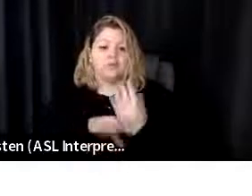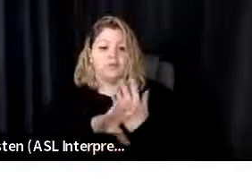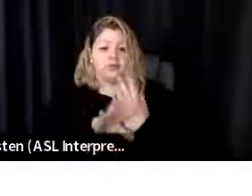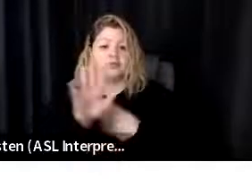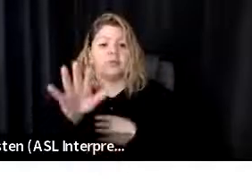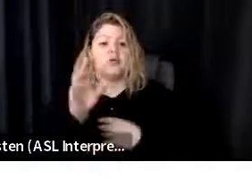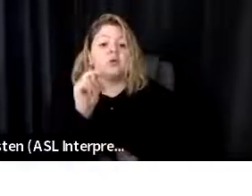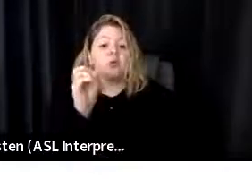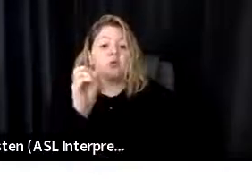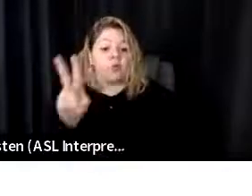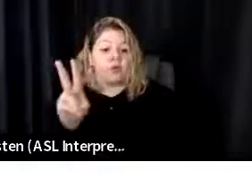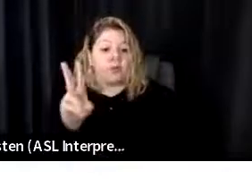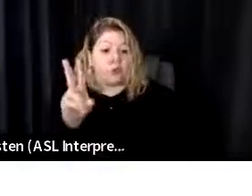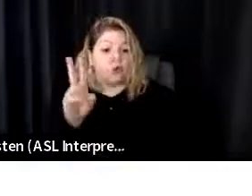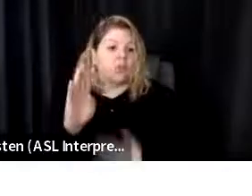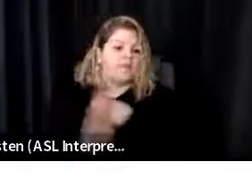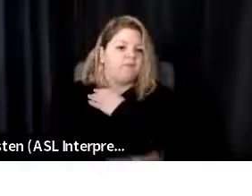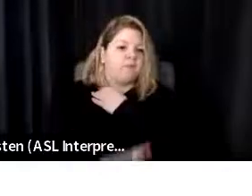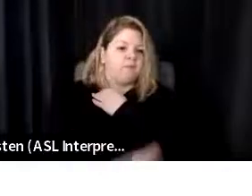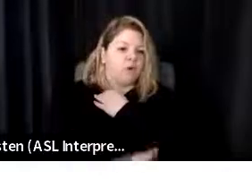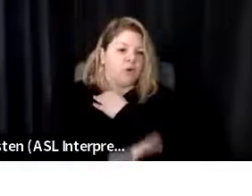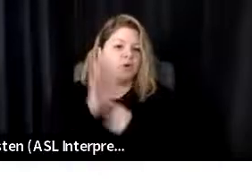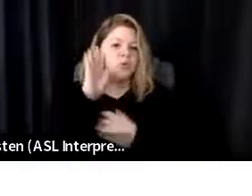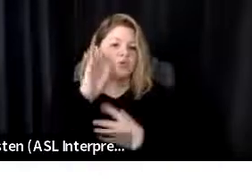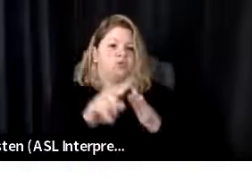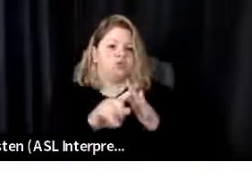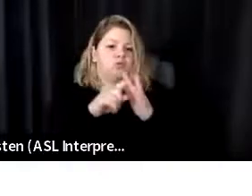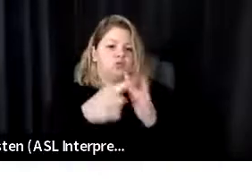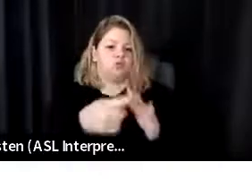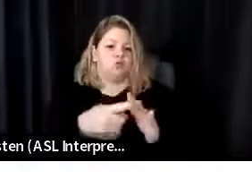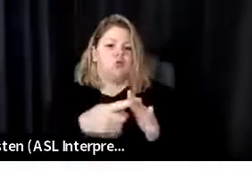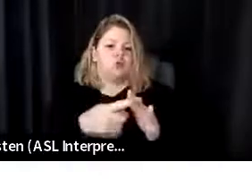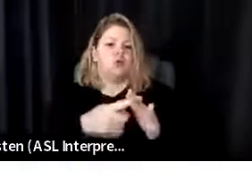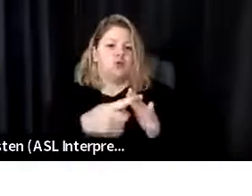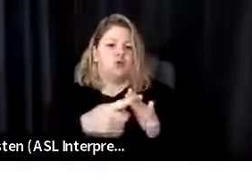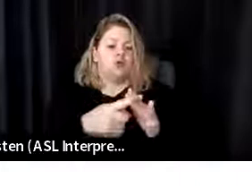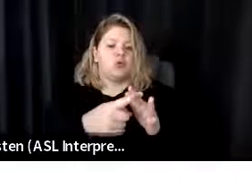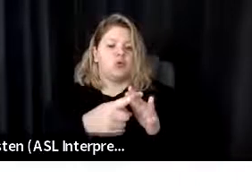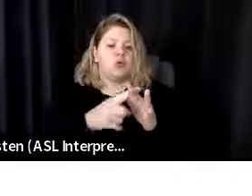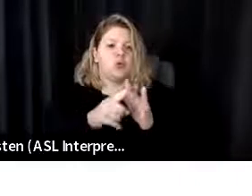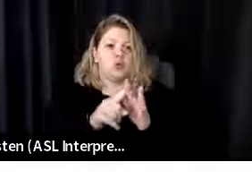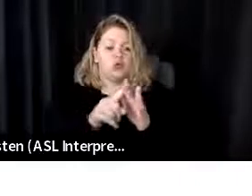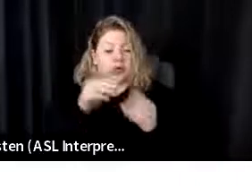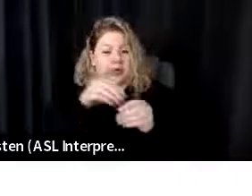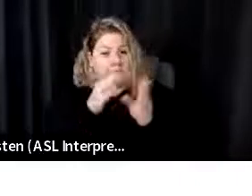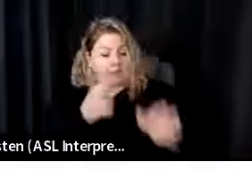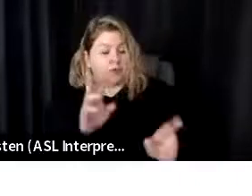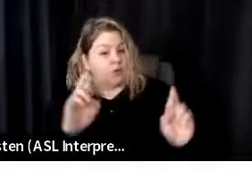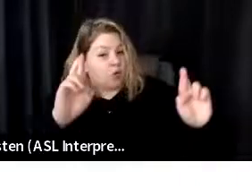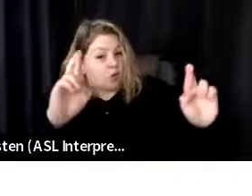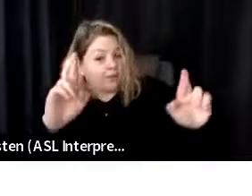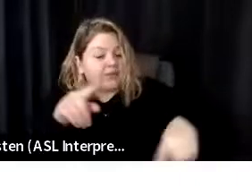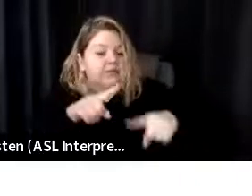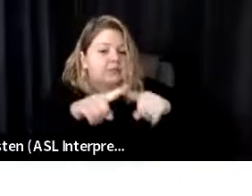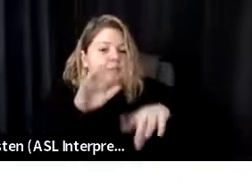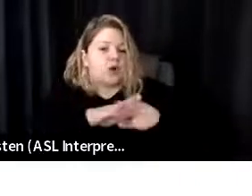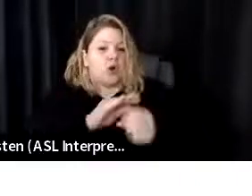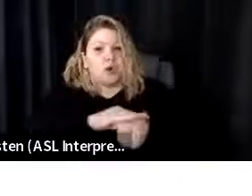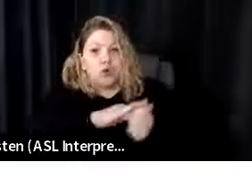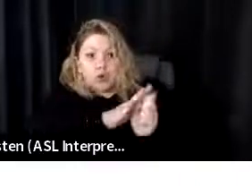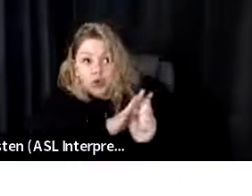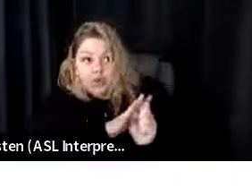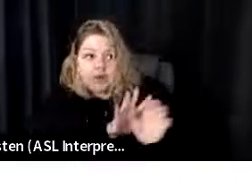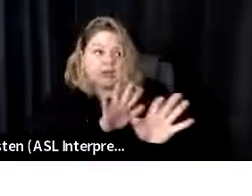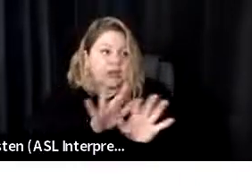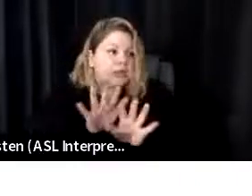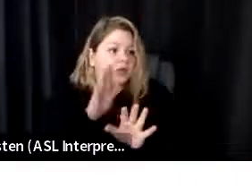be in person, but that's pending the COVID situation, pending OPAT's office, still